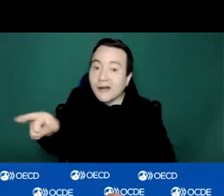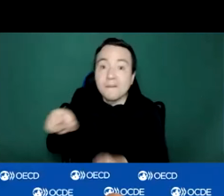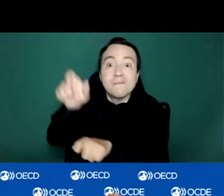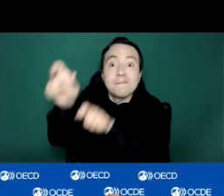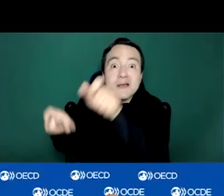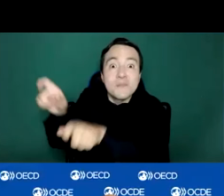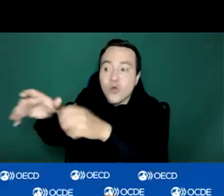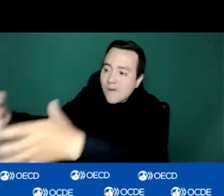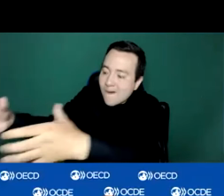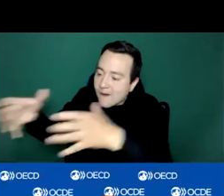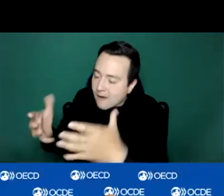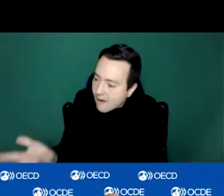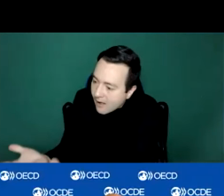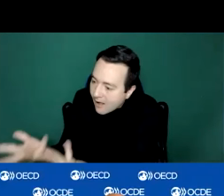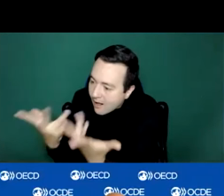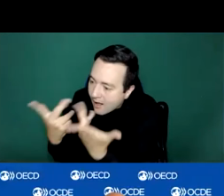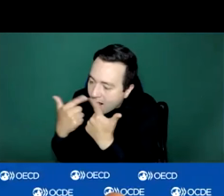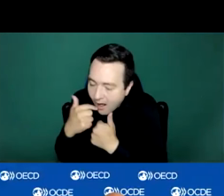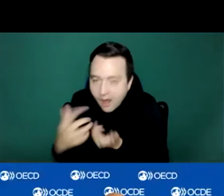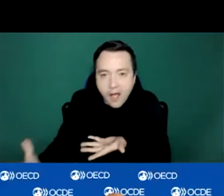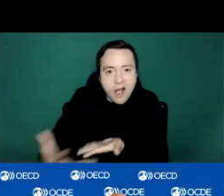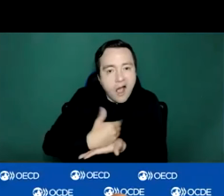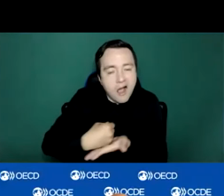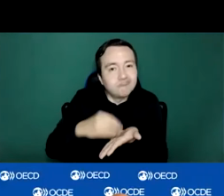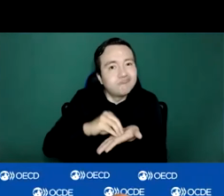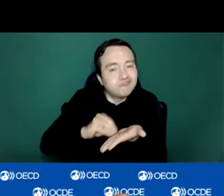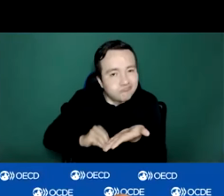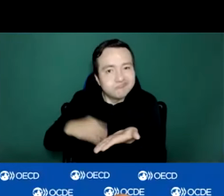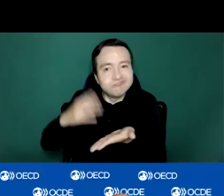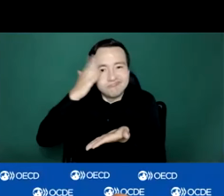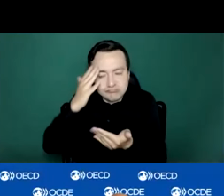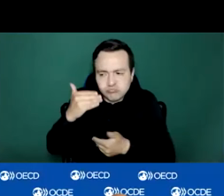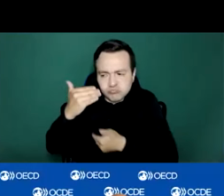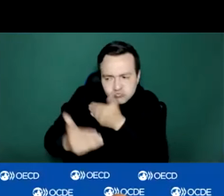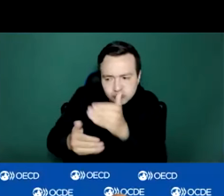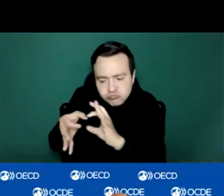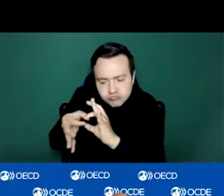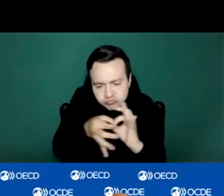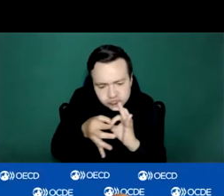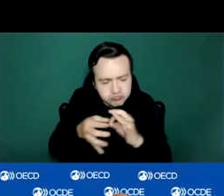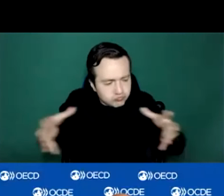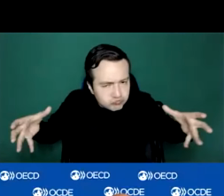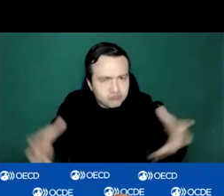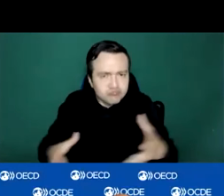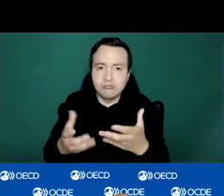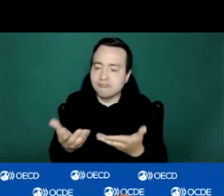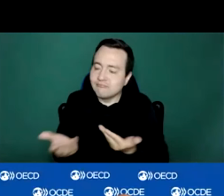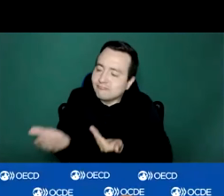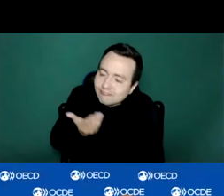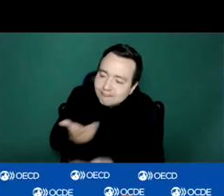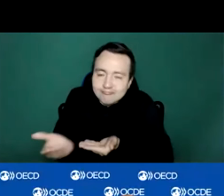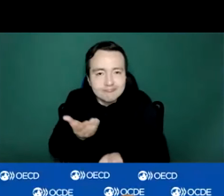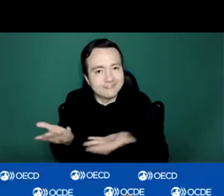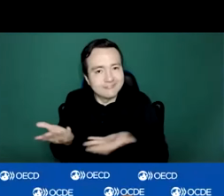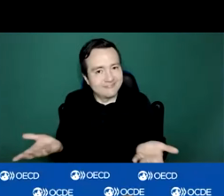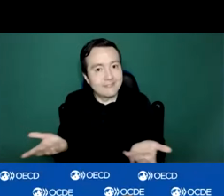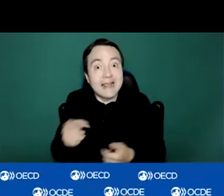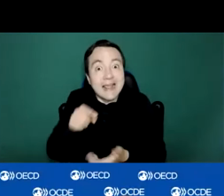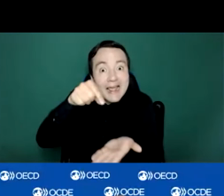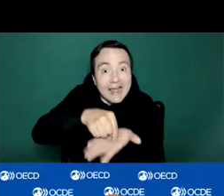comprehensiveness, continuity, coordination, these are the things that we should be asking the patient themselves to report on these